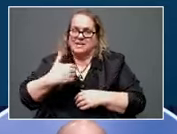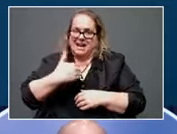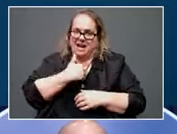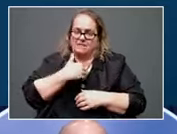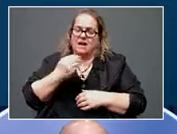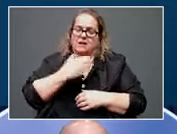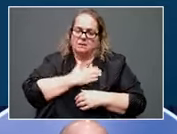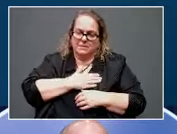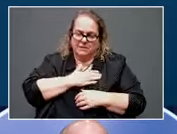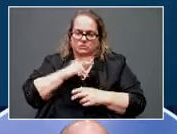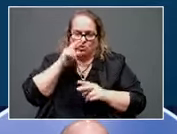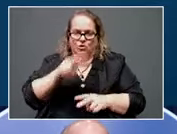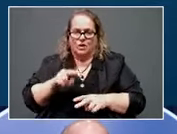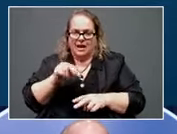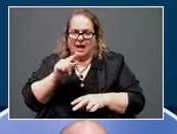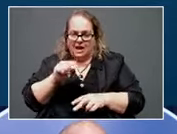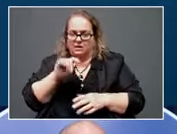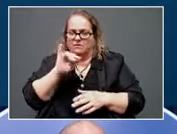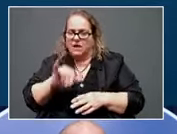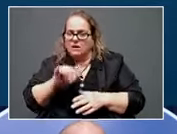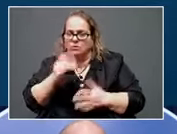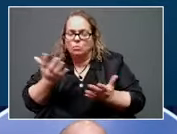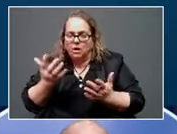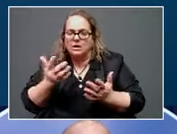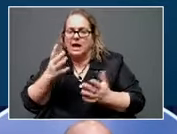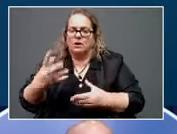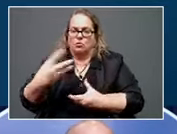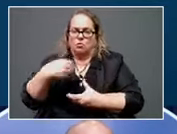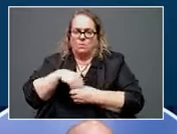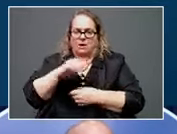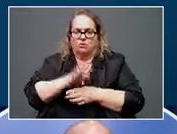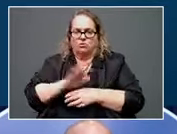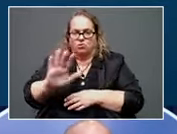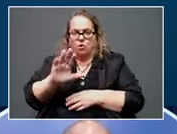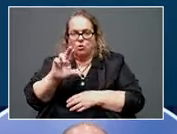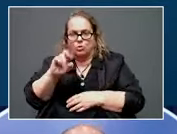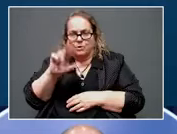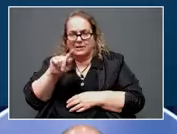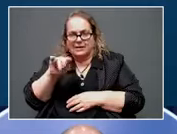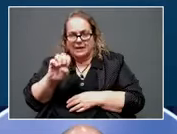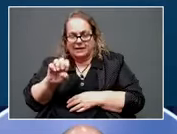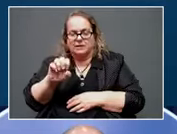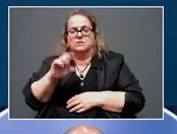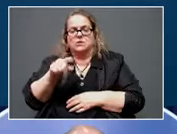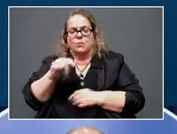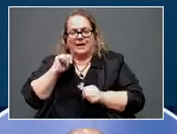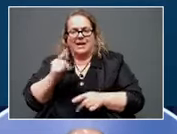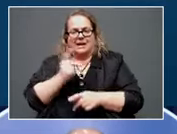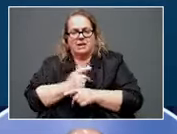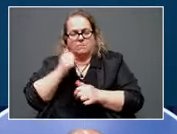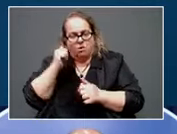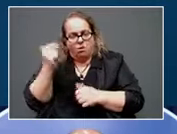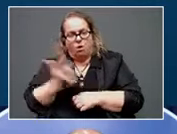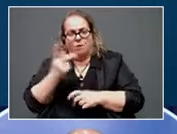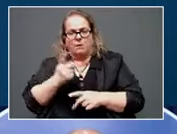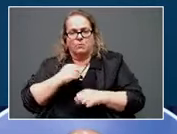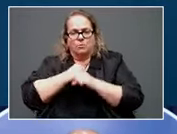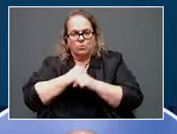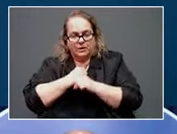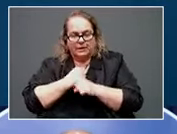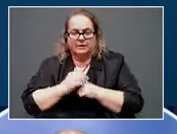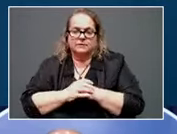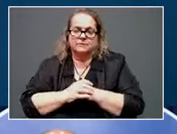incorporate that into your personal routines as fully as you're able and willing to, so that we can try to keep everybody protected. But